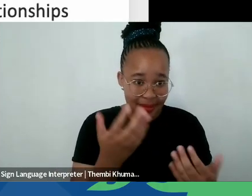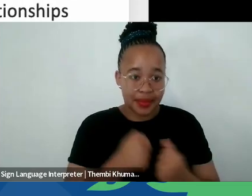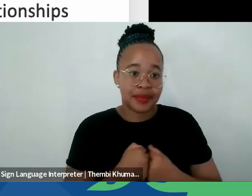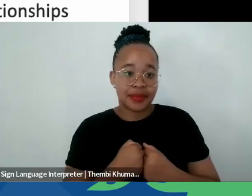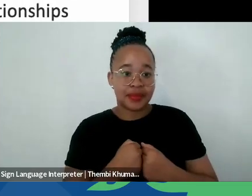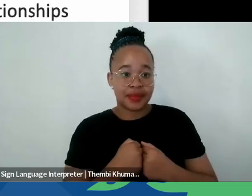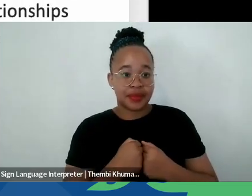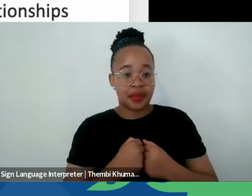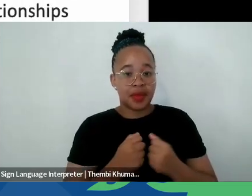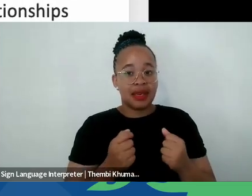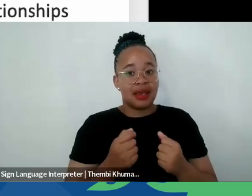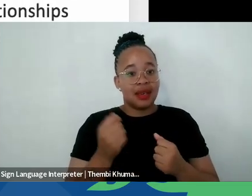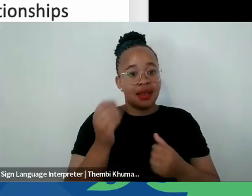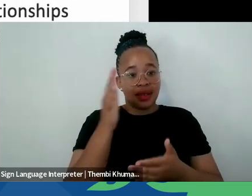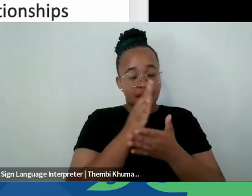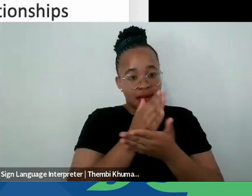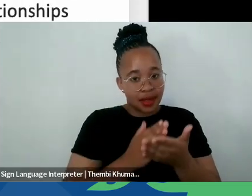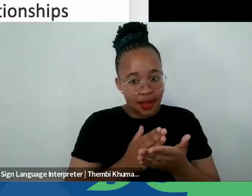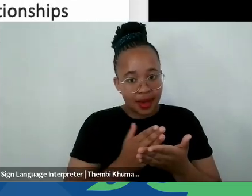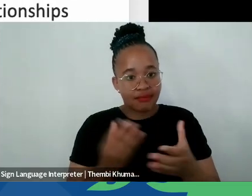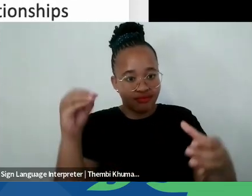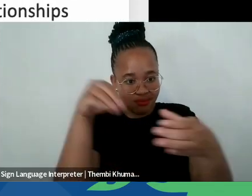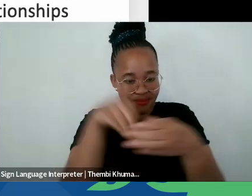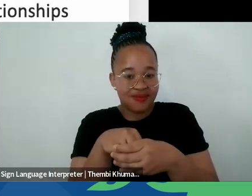some results from the individual